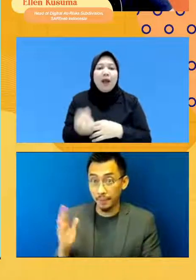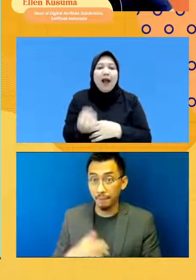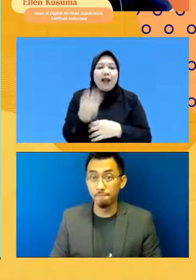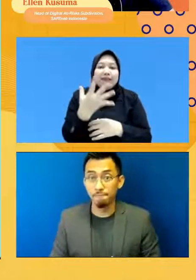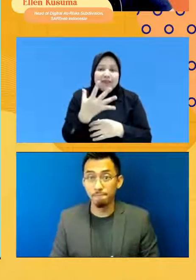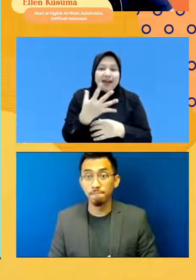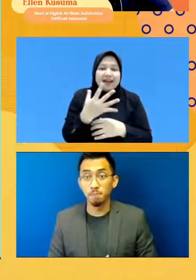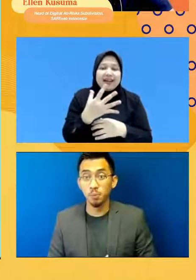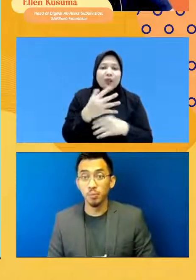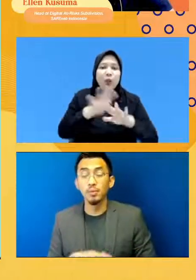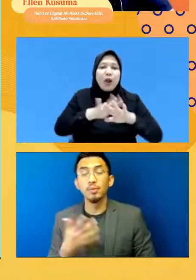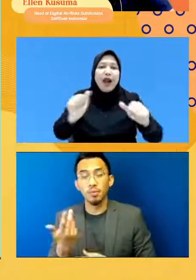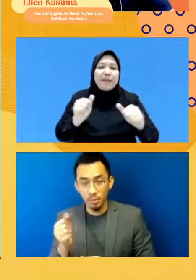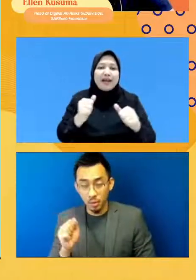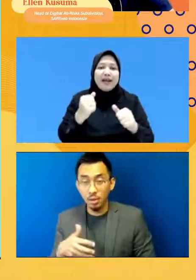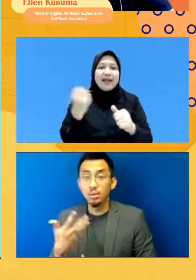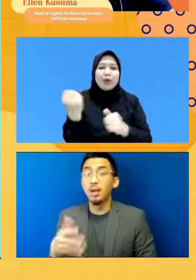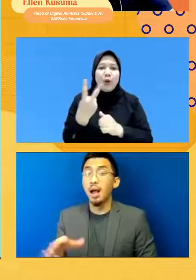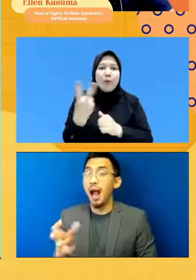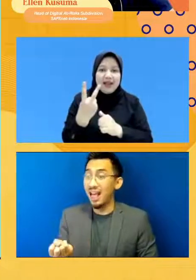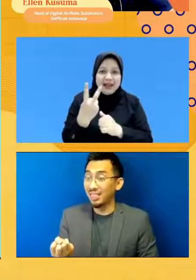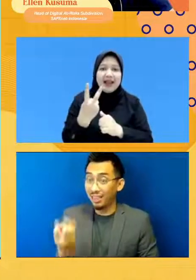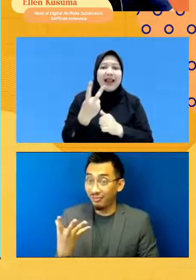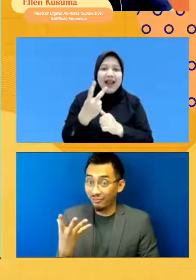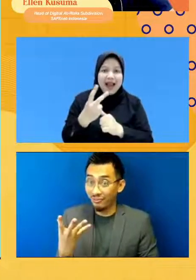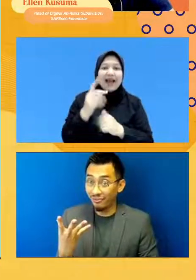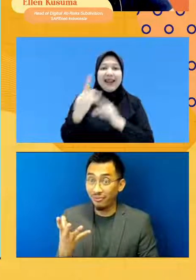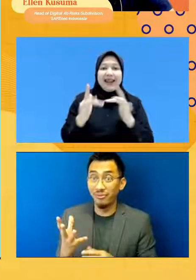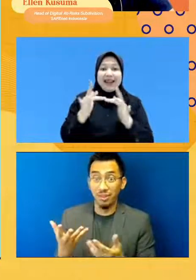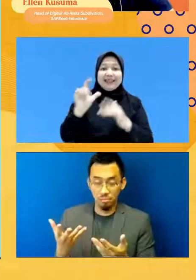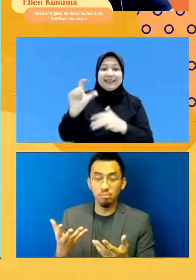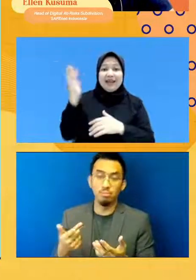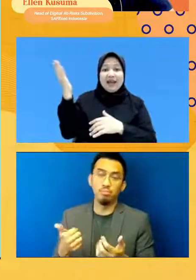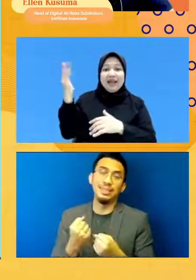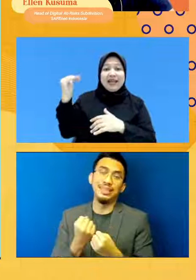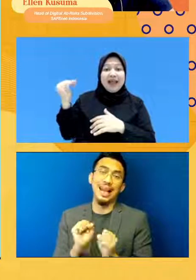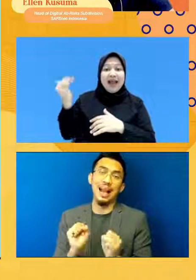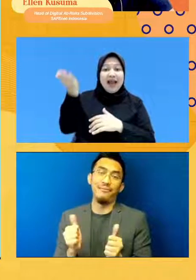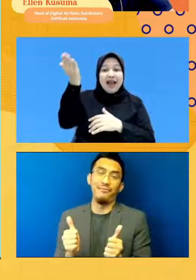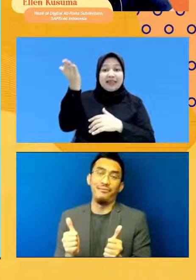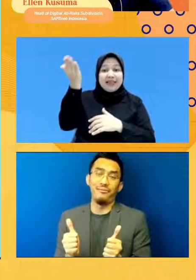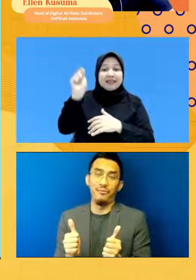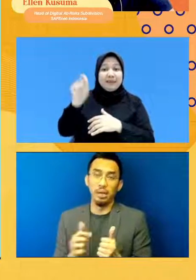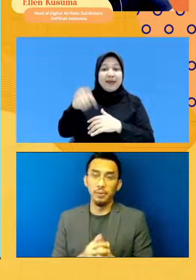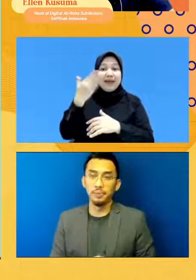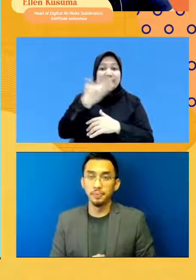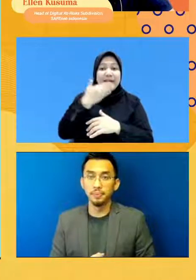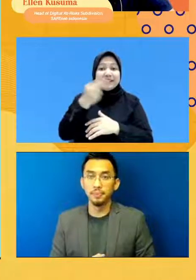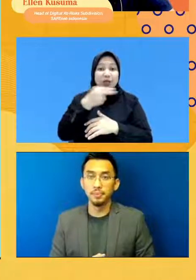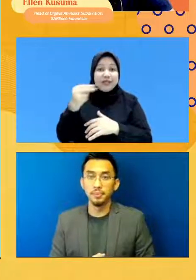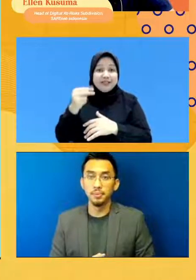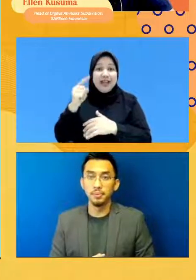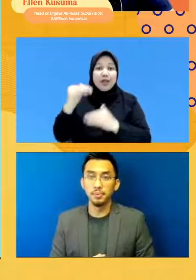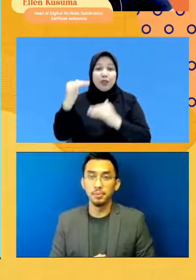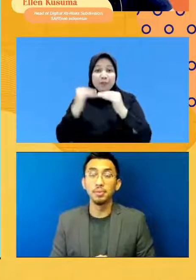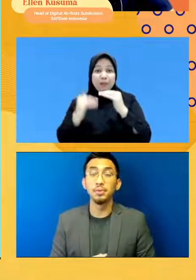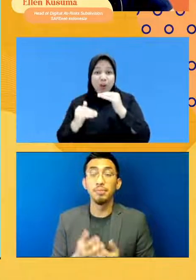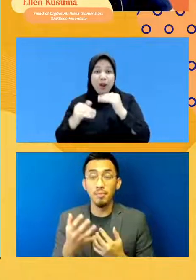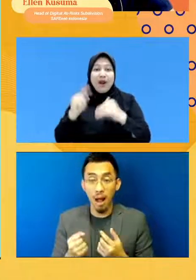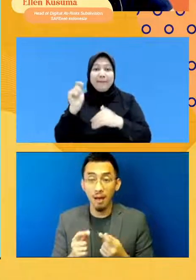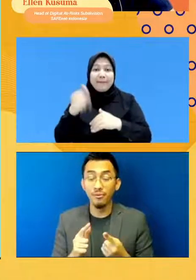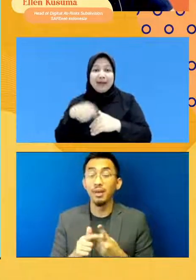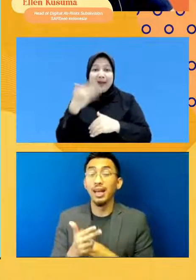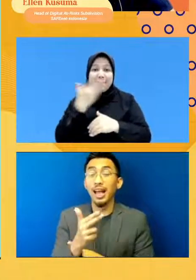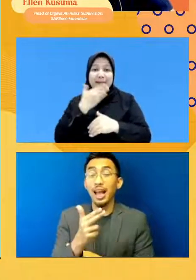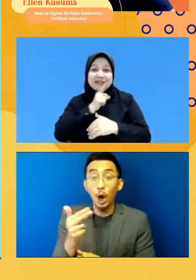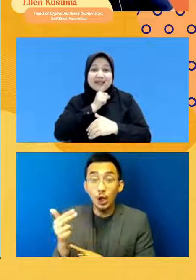digital accounts. You could, this one is in Bahasa Indonesia, but you could use this one if you want to know the steps in English language. And